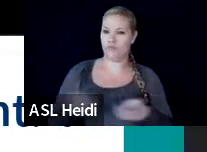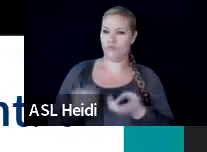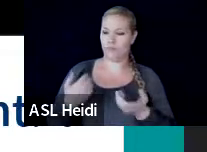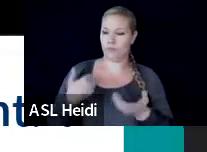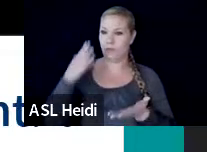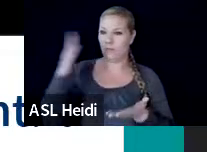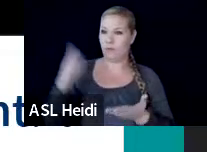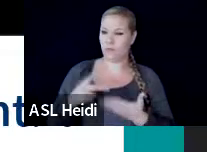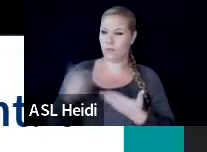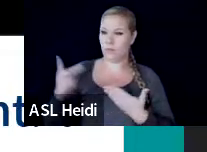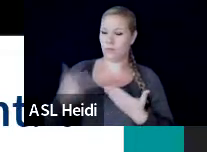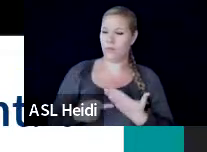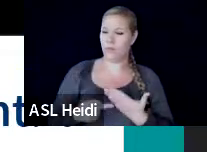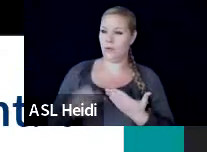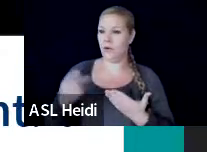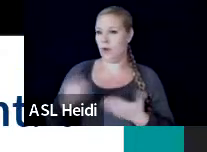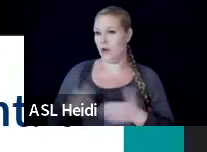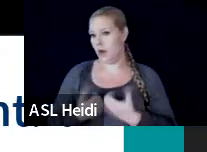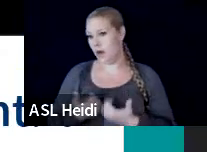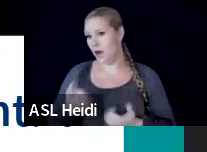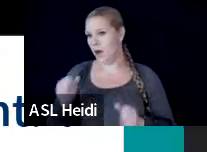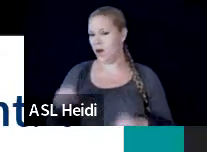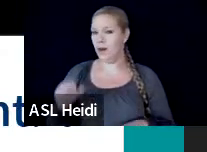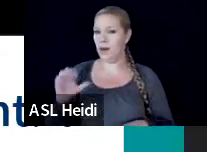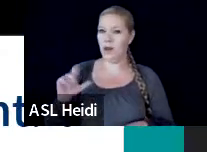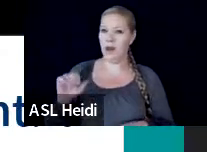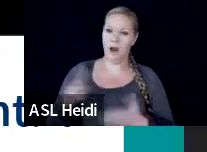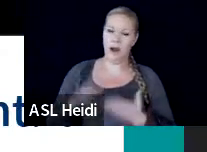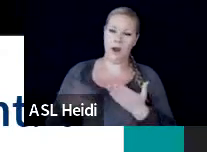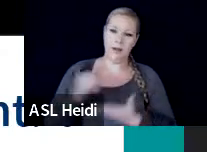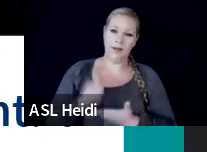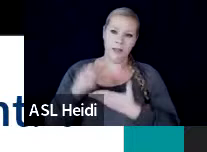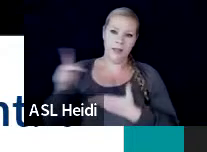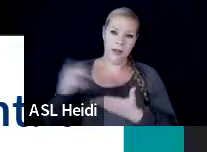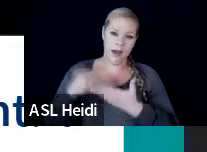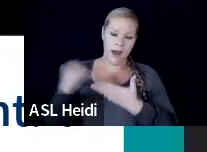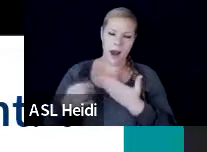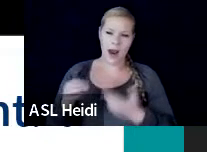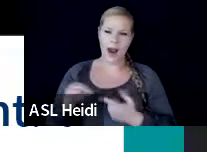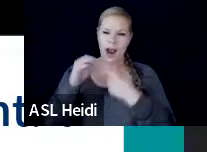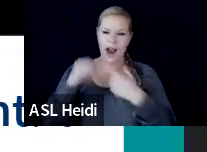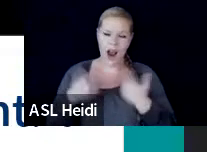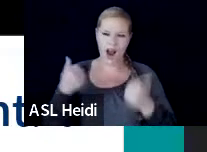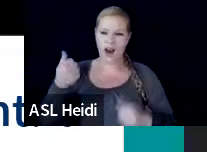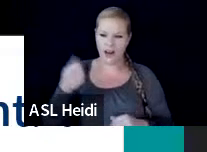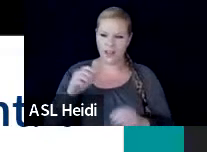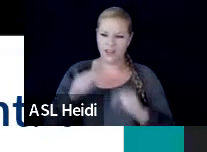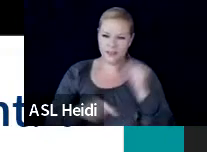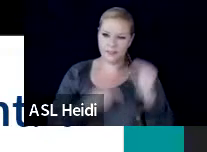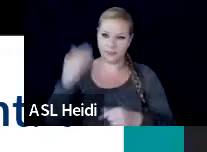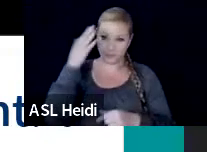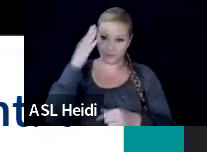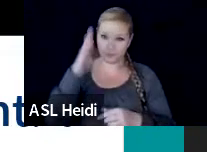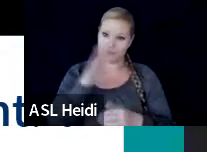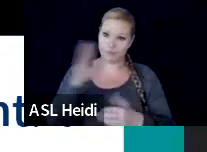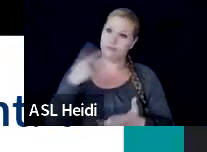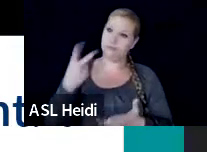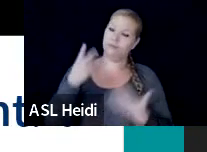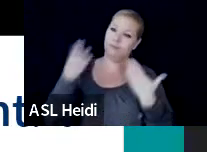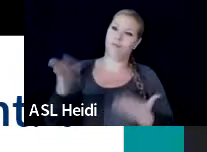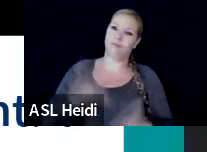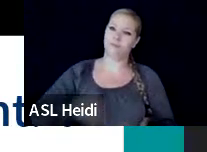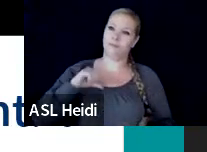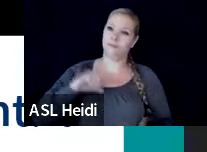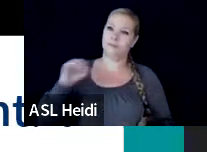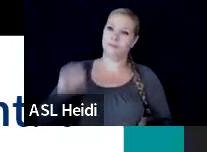how Clark College could help this project, and especially the younger generation, be the voice and take pride and